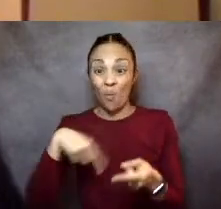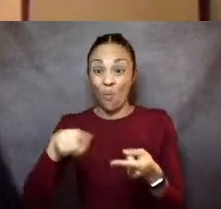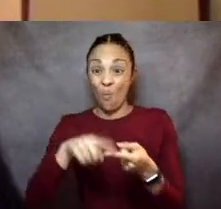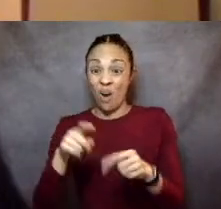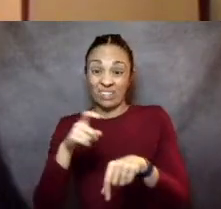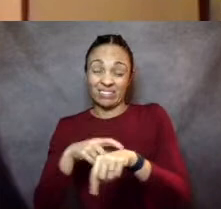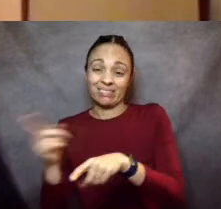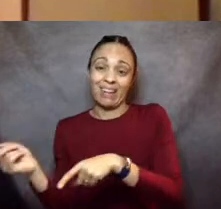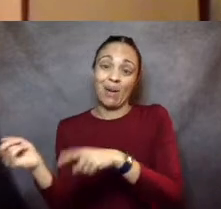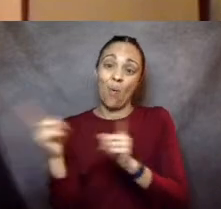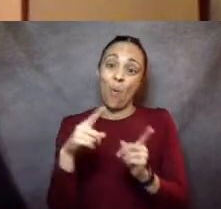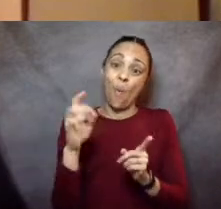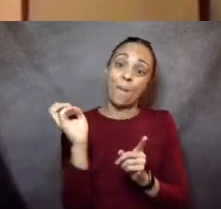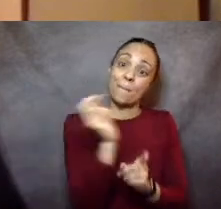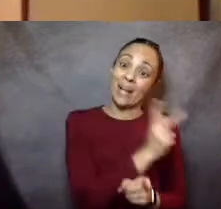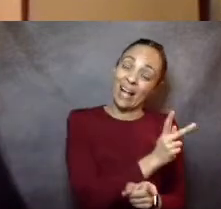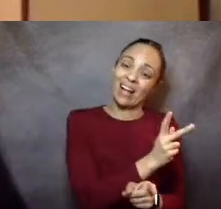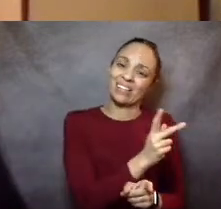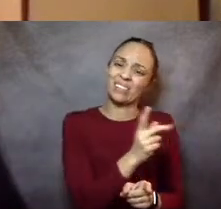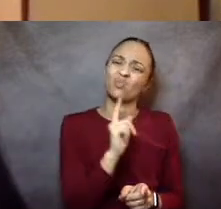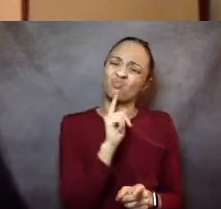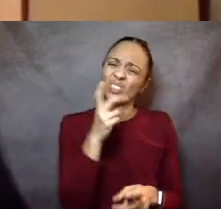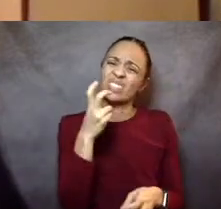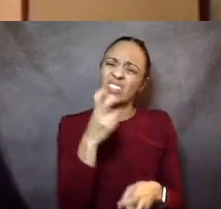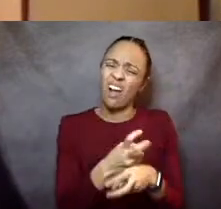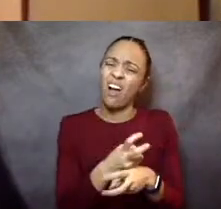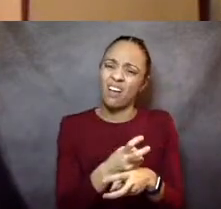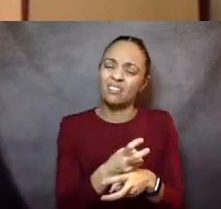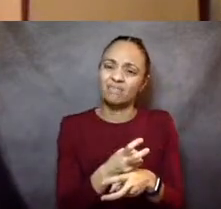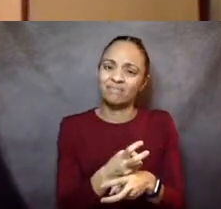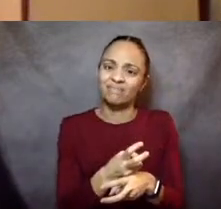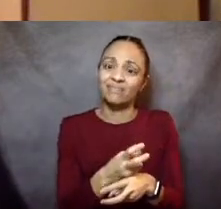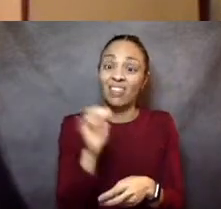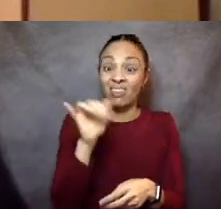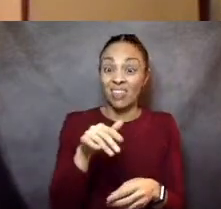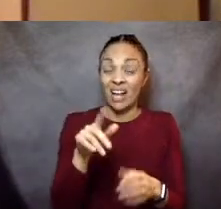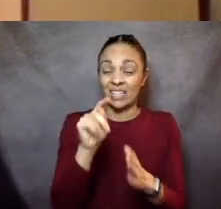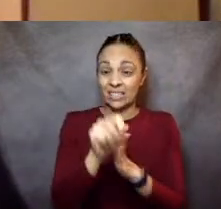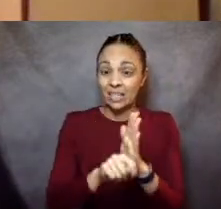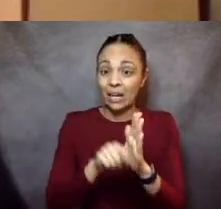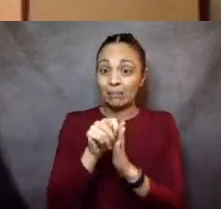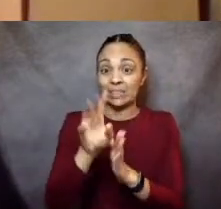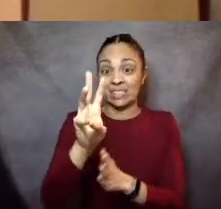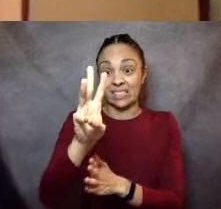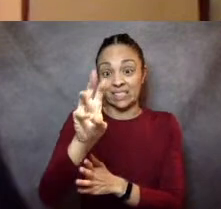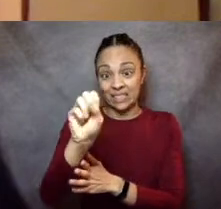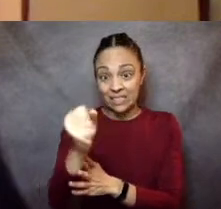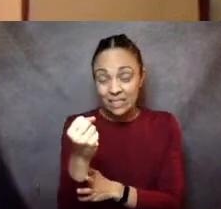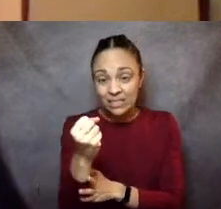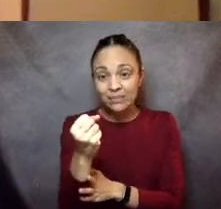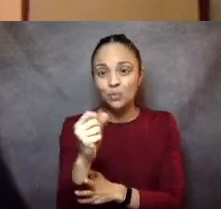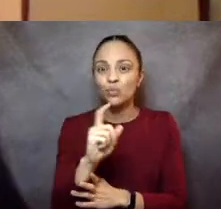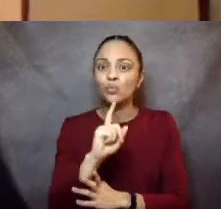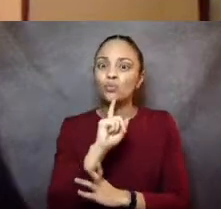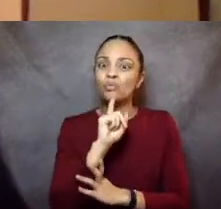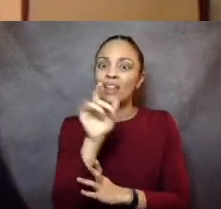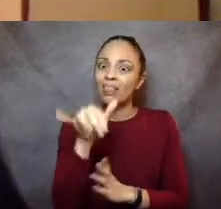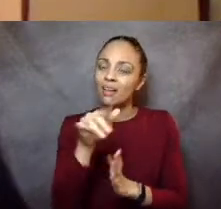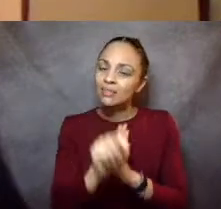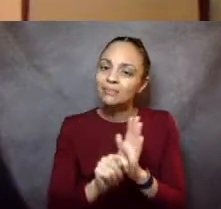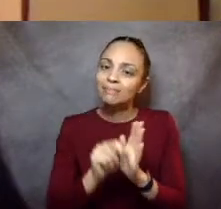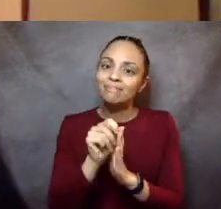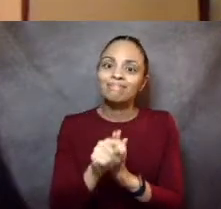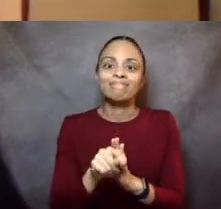was the 60s, and it was a time of great unrest, which sort of mirrors